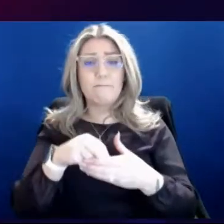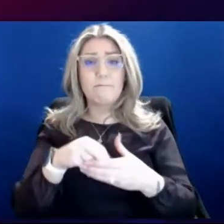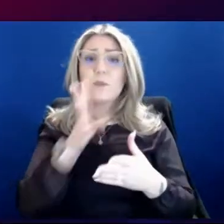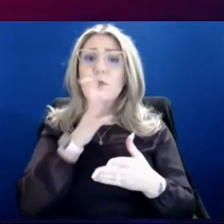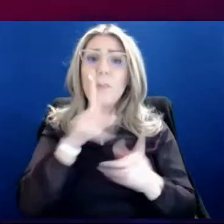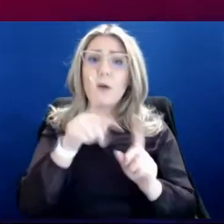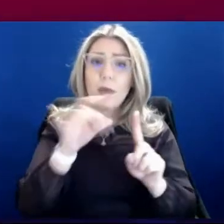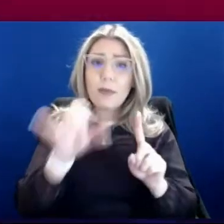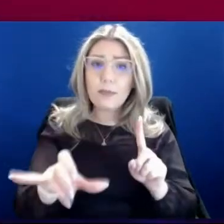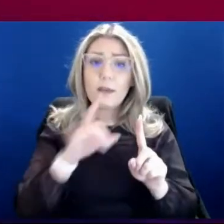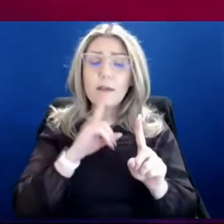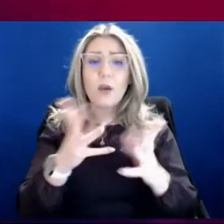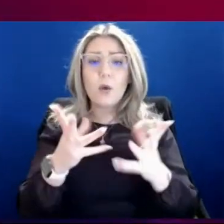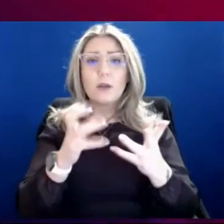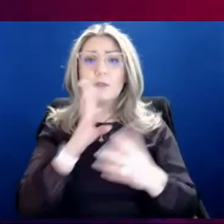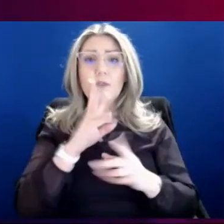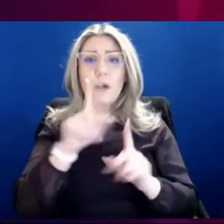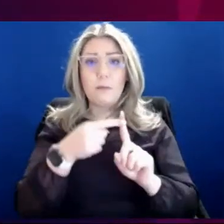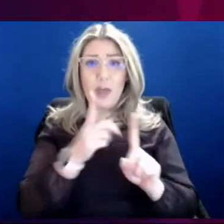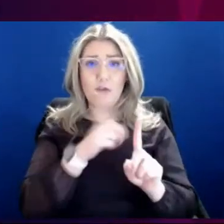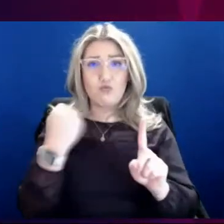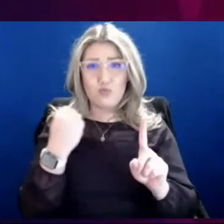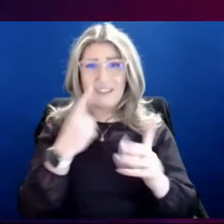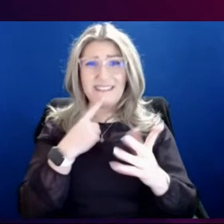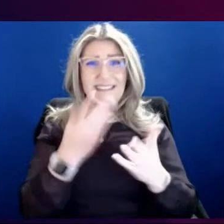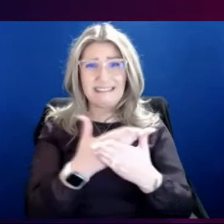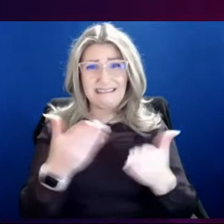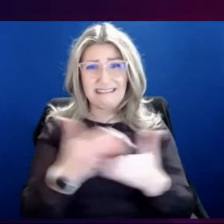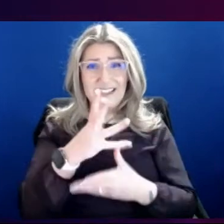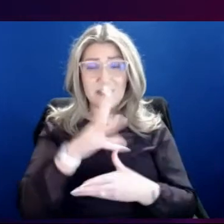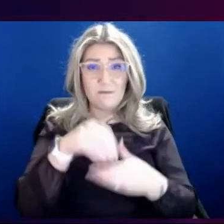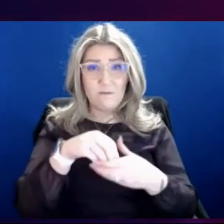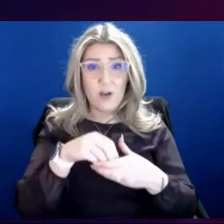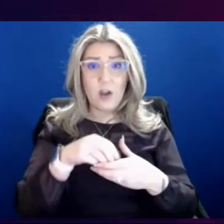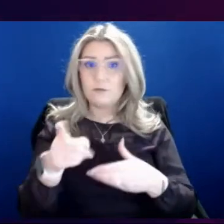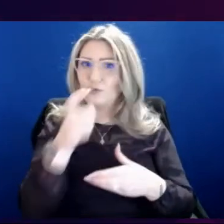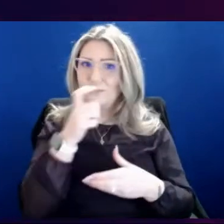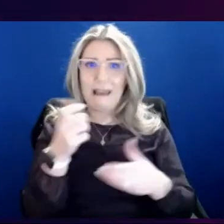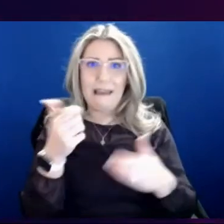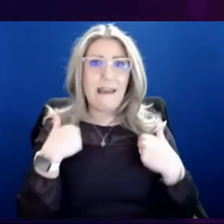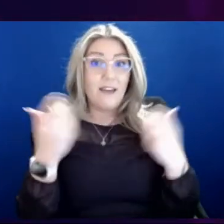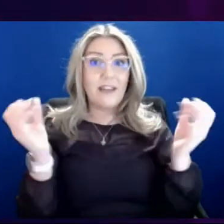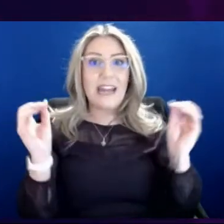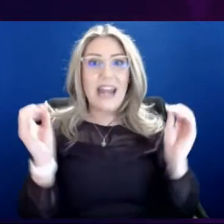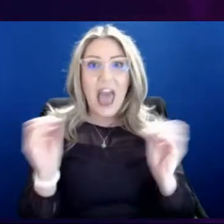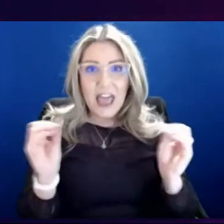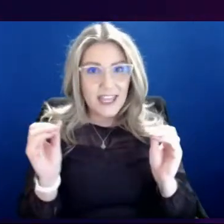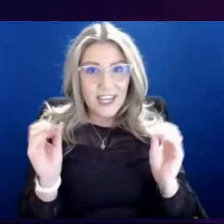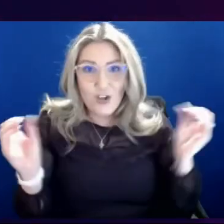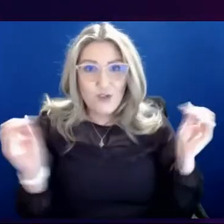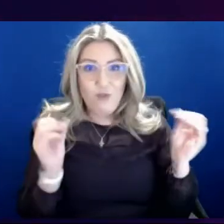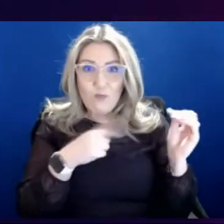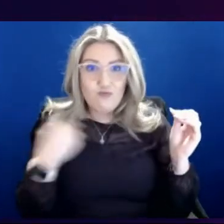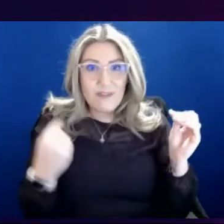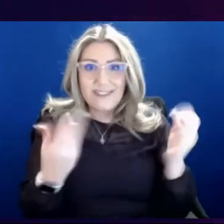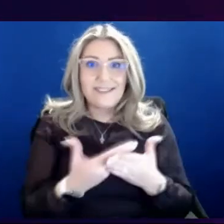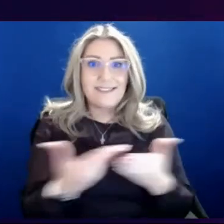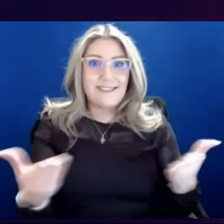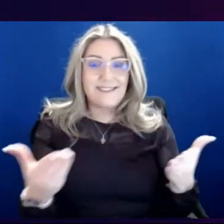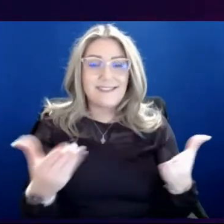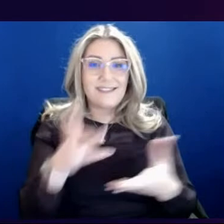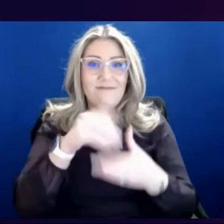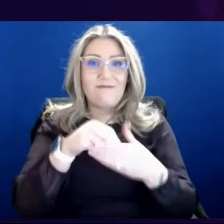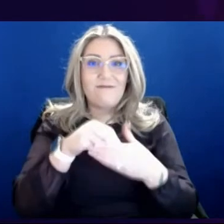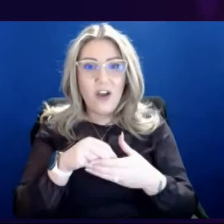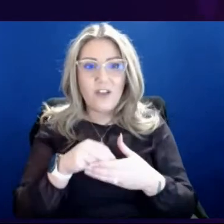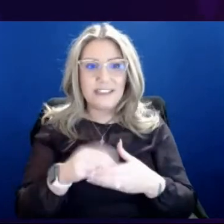talk about the risk factors that you're saying. She did not Have any of have those. these? So she had none of the risk factors. Right. I mean, this is just not fair.